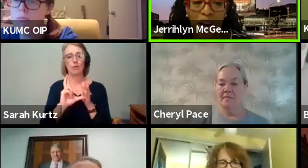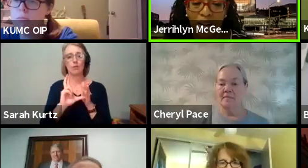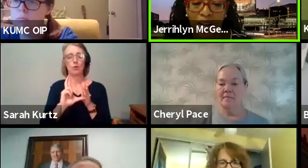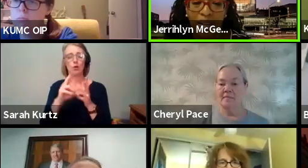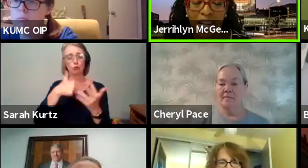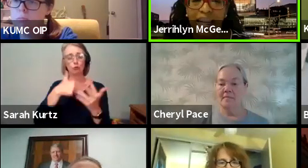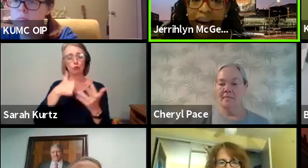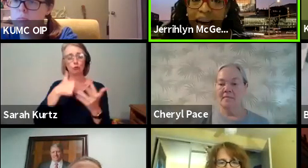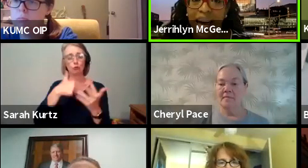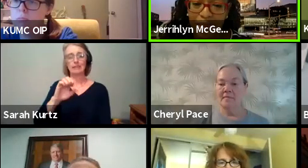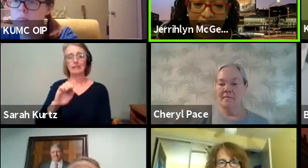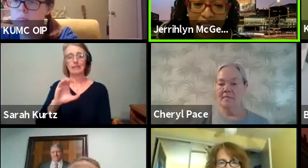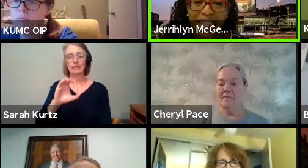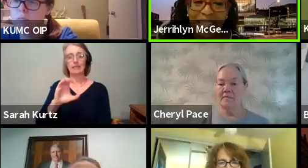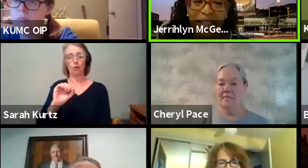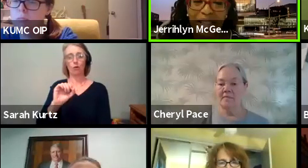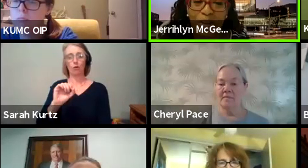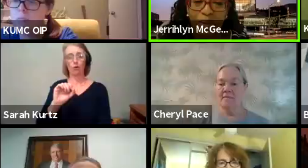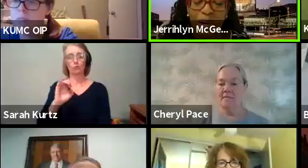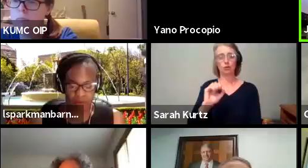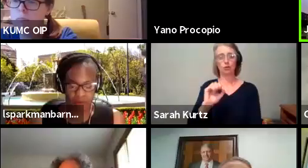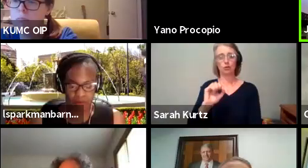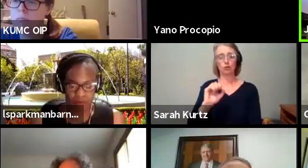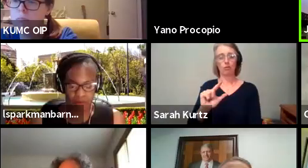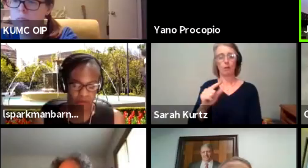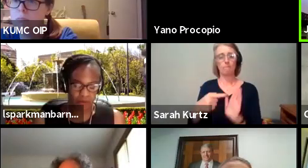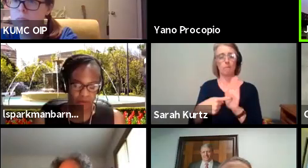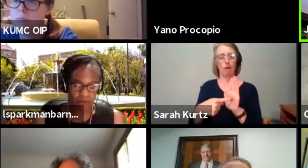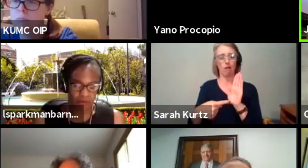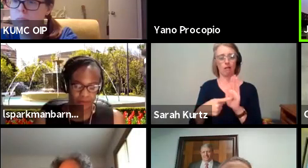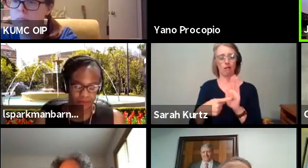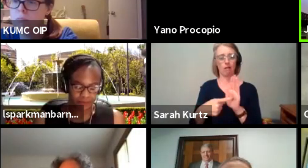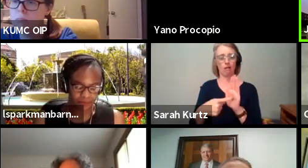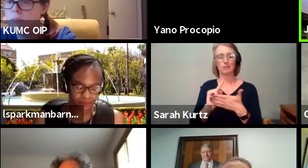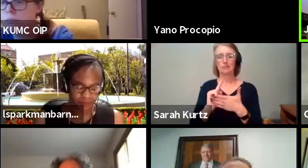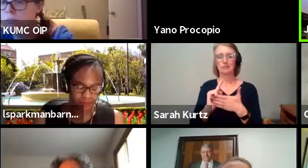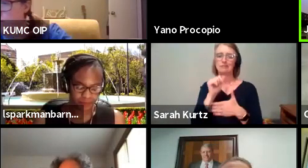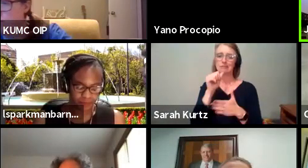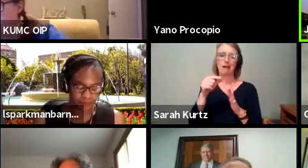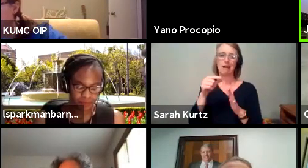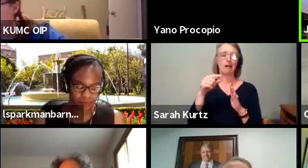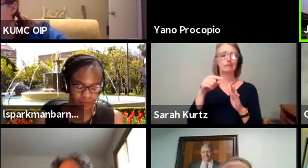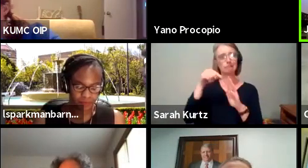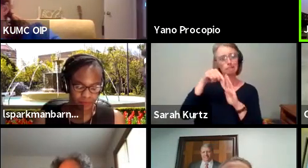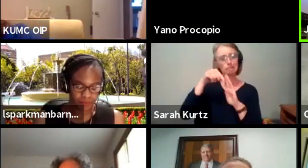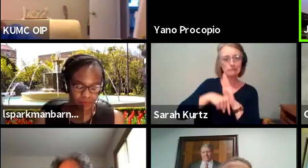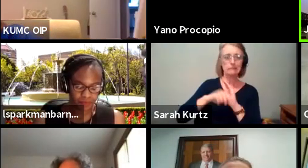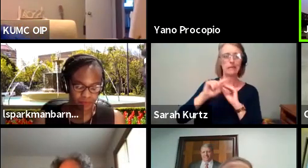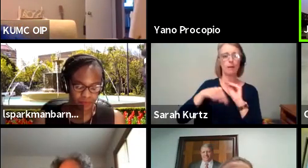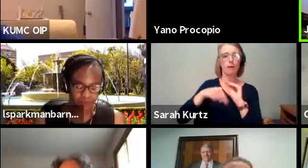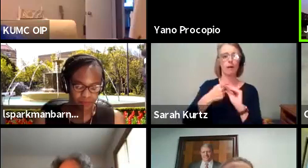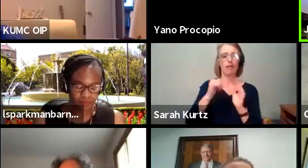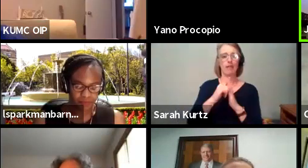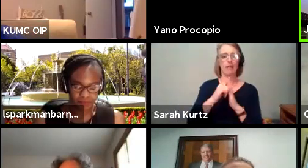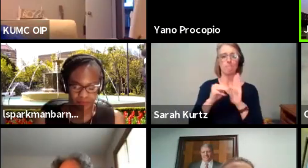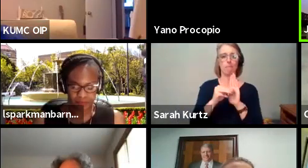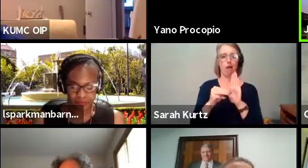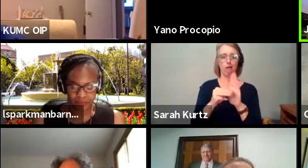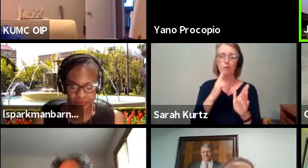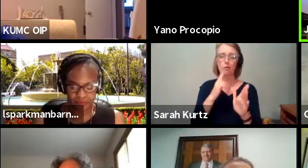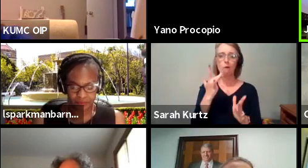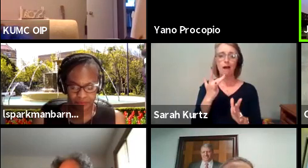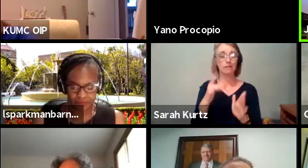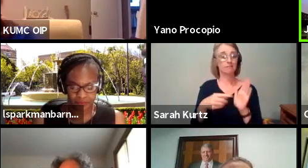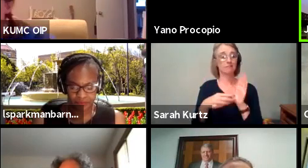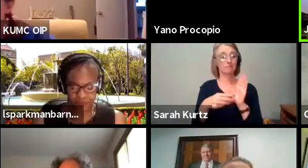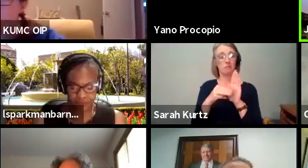socio-ecological model. Last week, I didn't really go into too much detail about the model, but I think we need to do so because this model